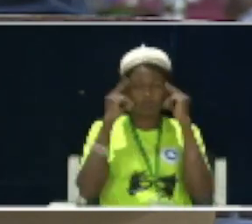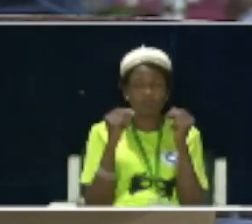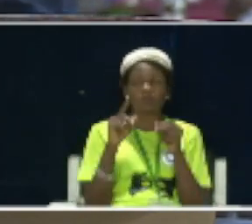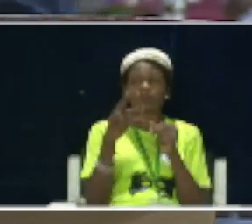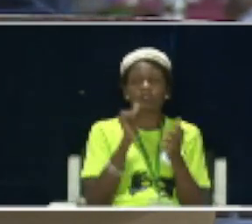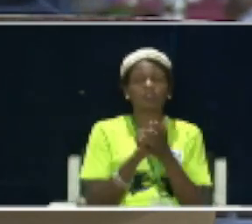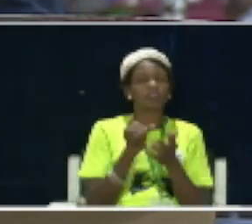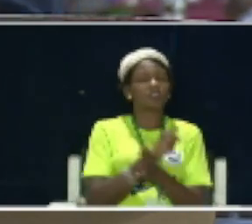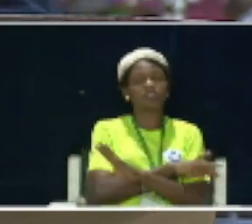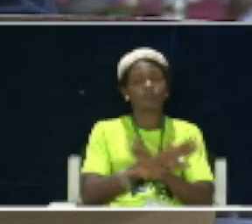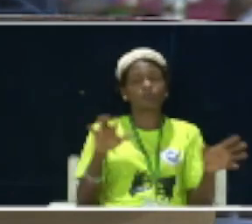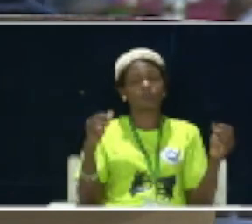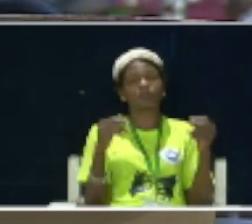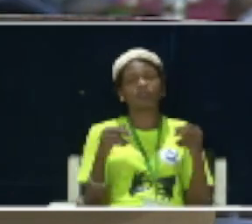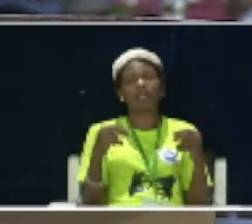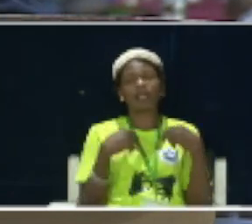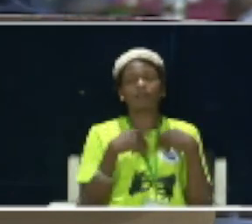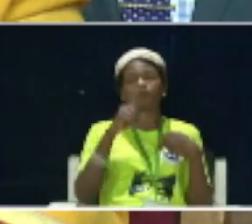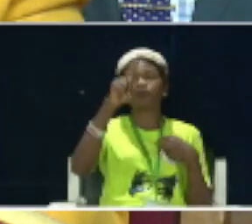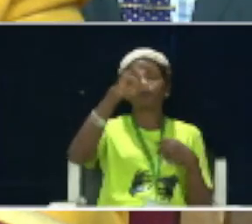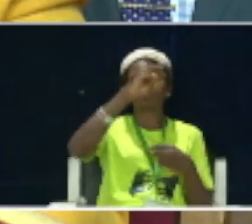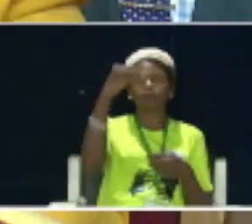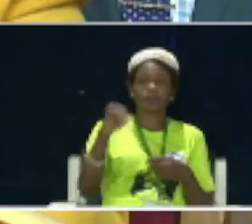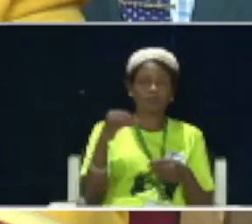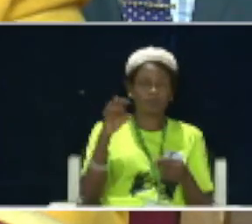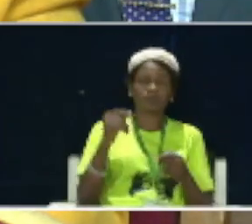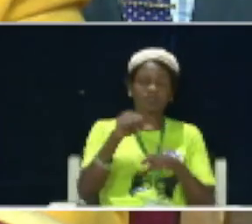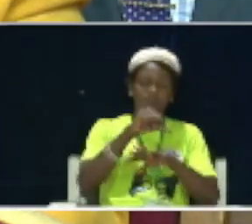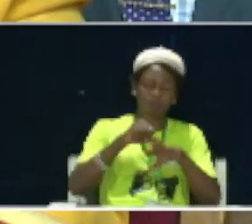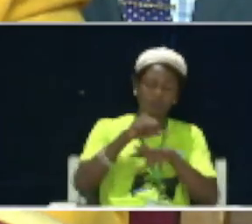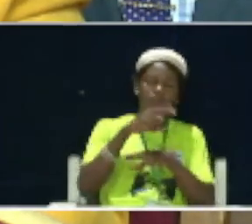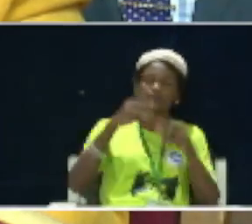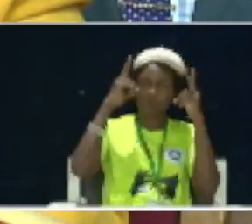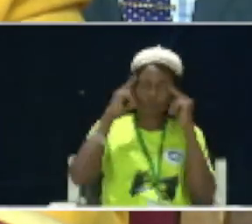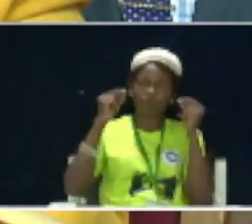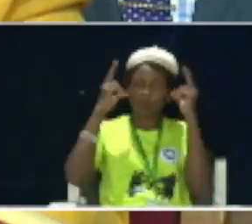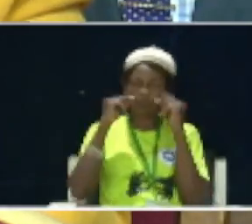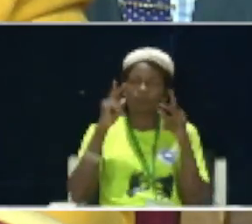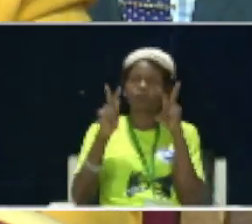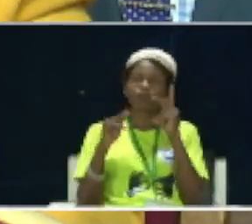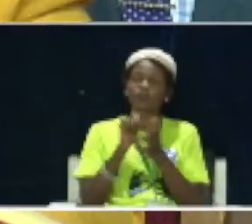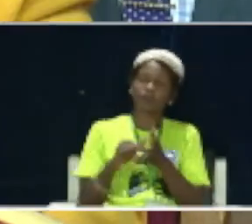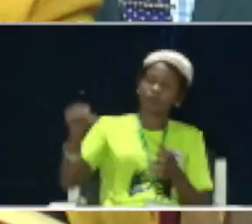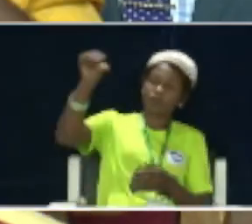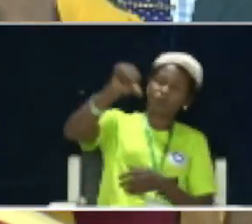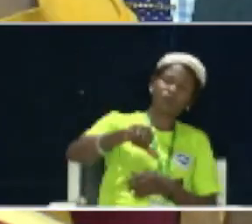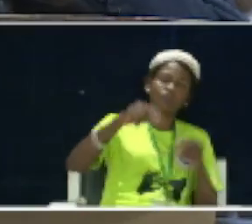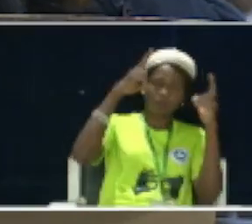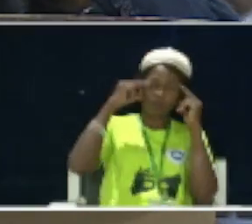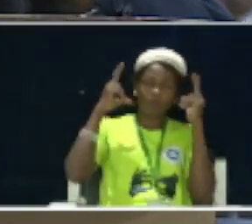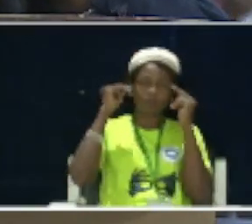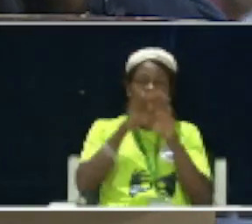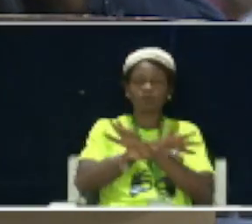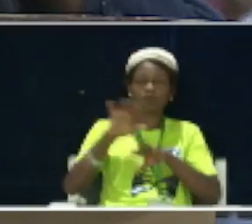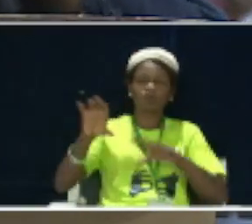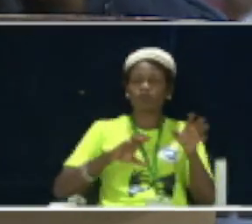that they do not have 1% of the anointing of Moses. People who condemn Moses do not even do